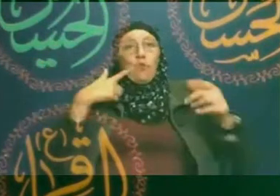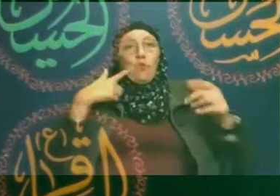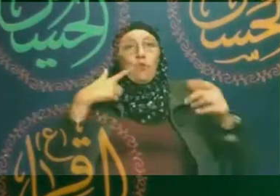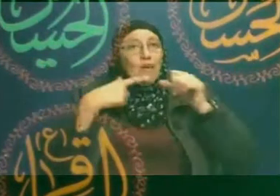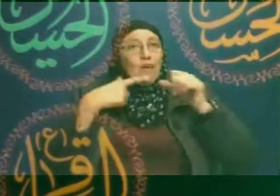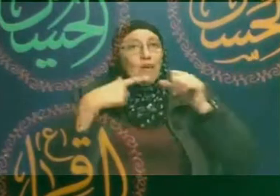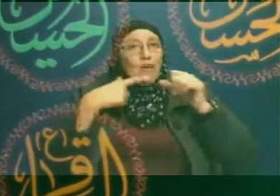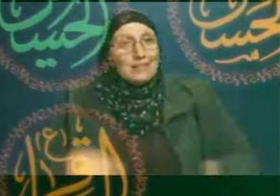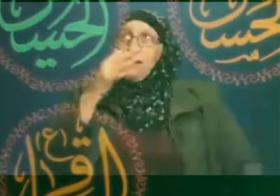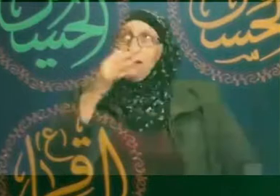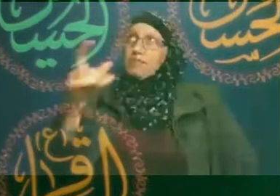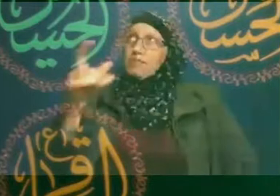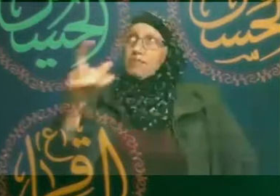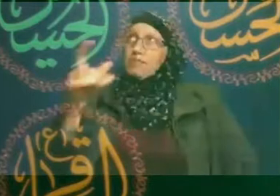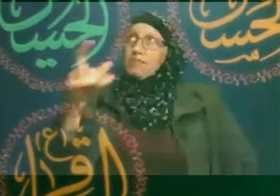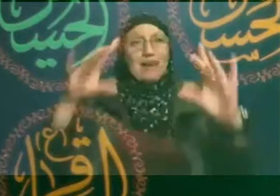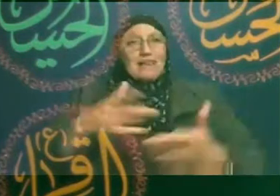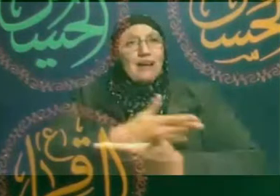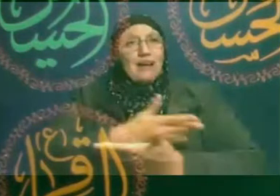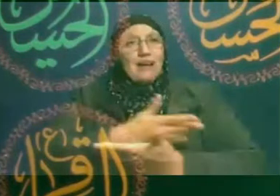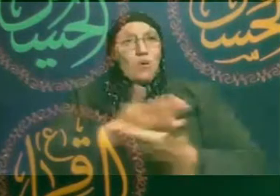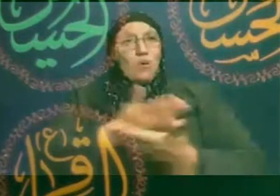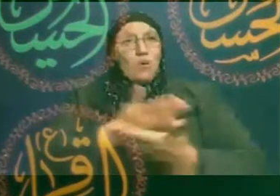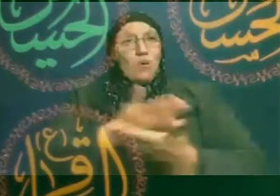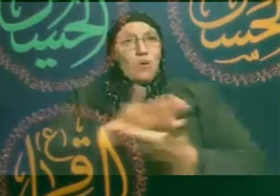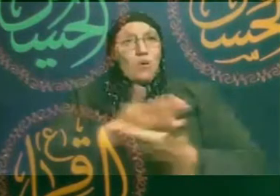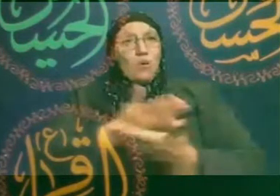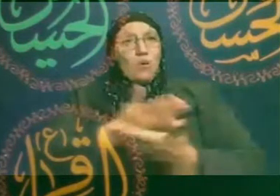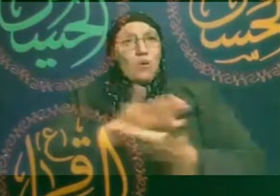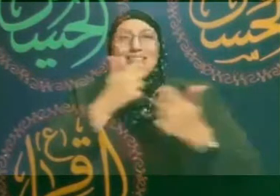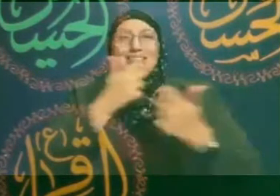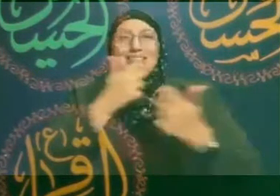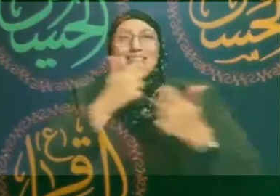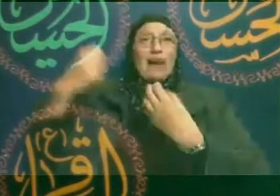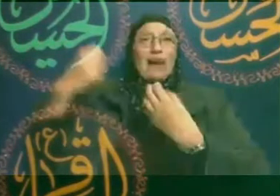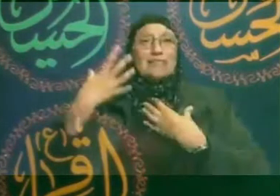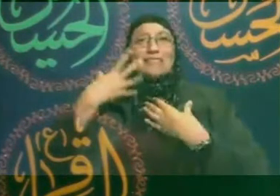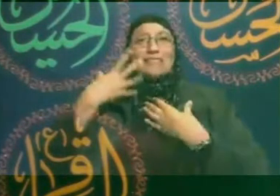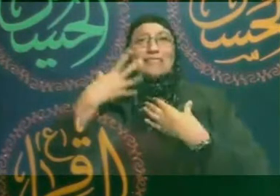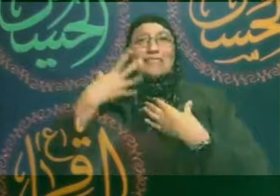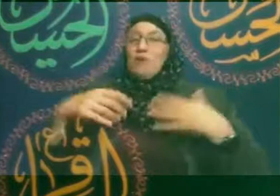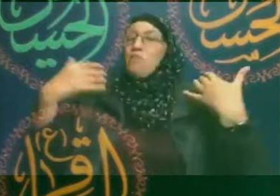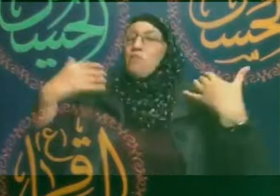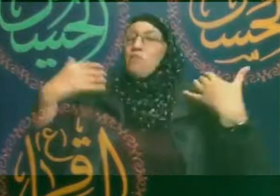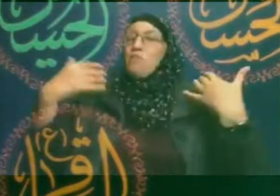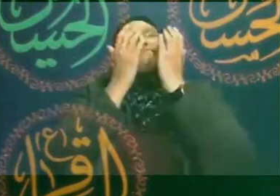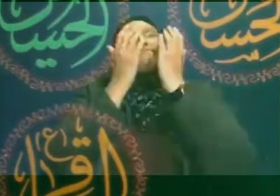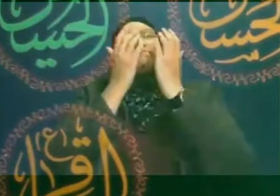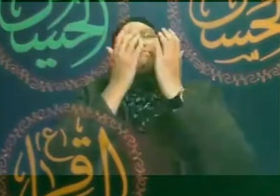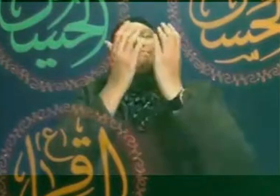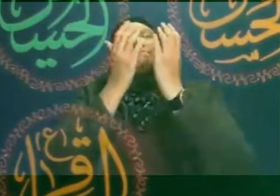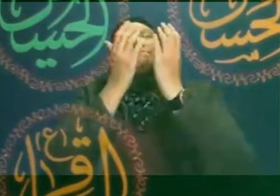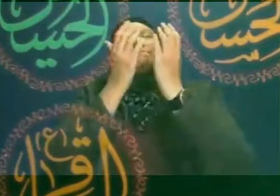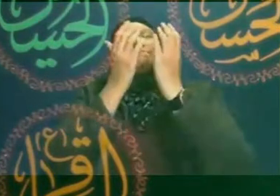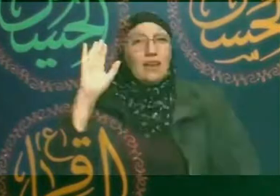Almighty God bless us all to enjoy the blessings of the heavenly supplications that Alhamdulillah have